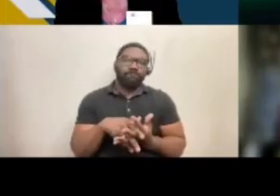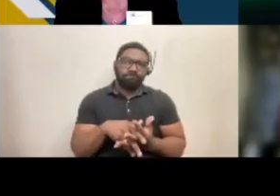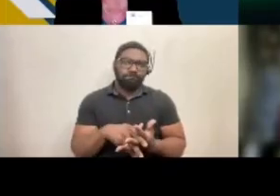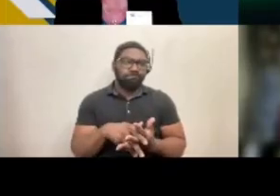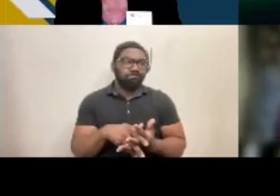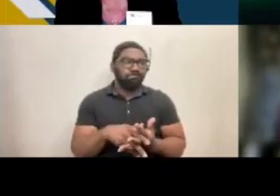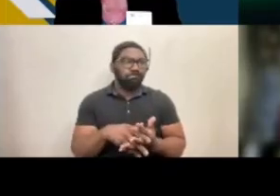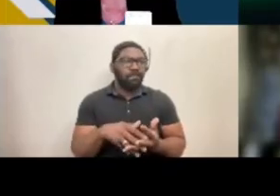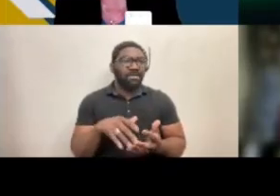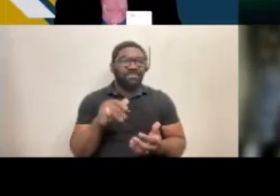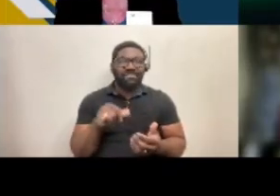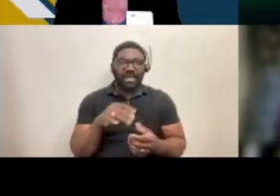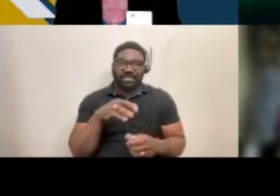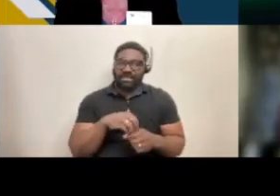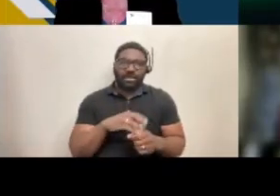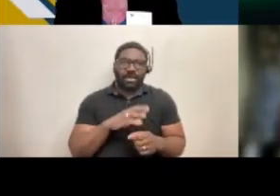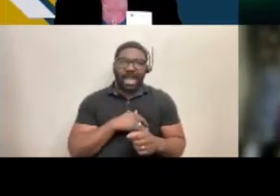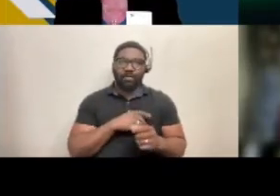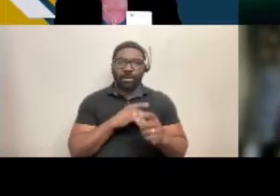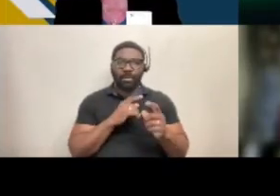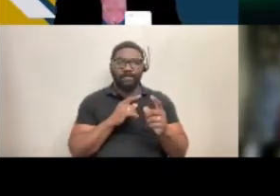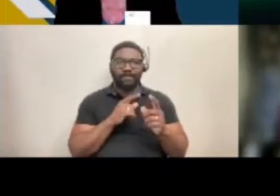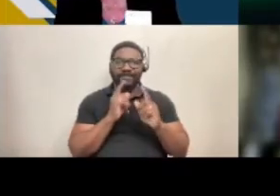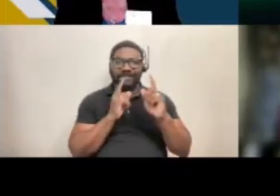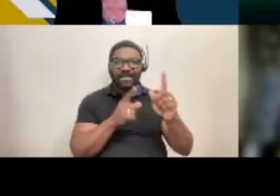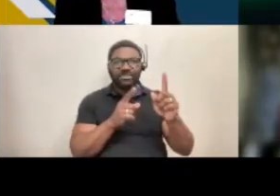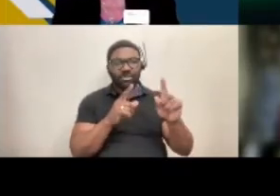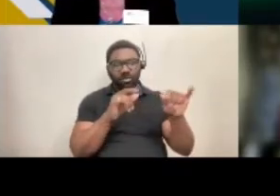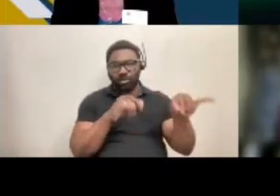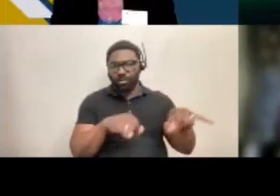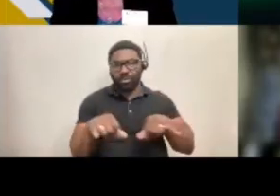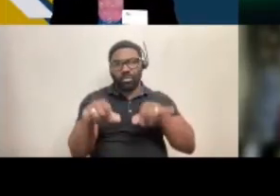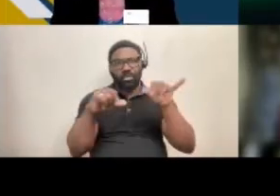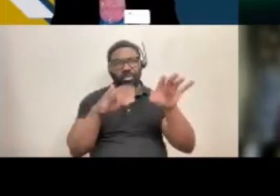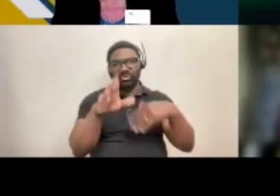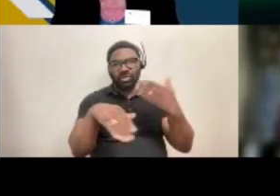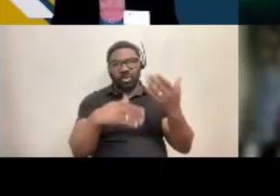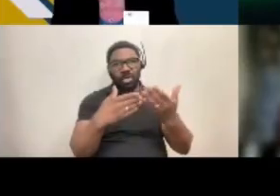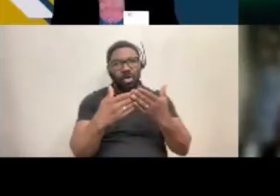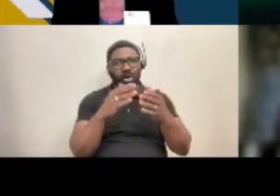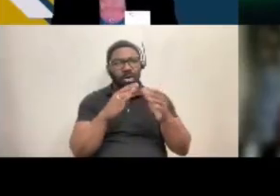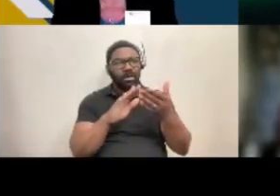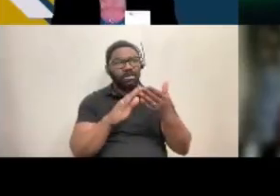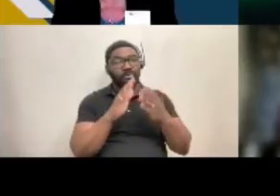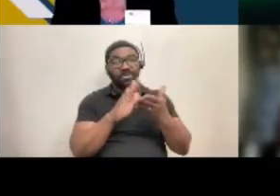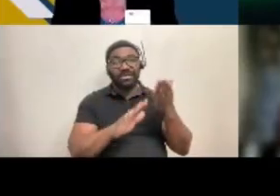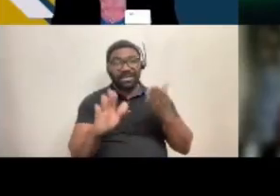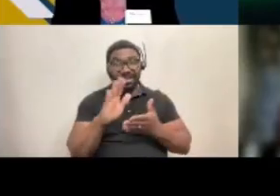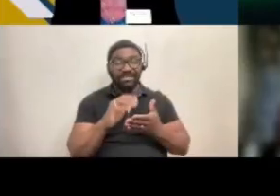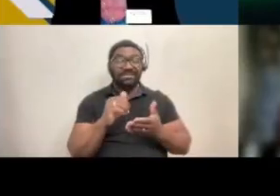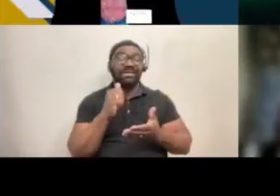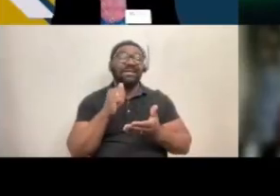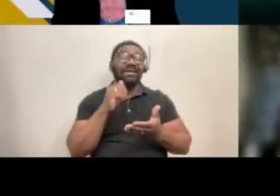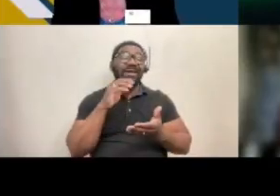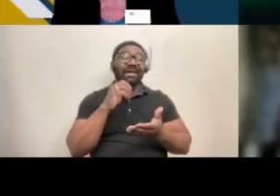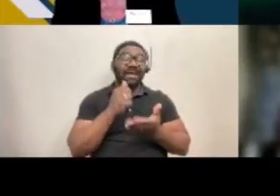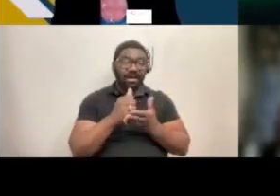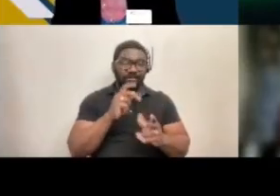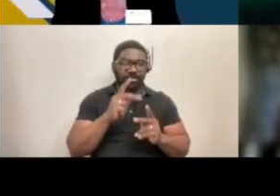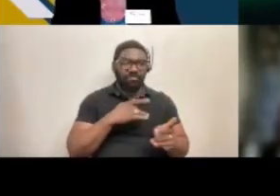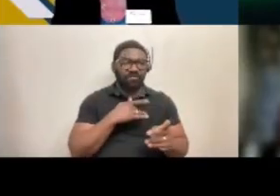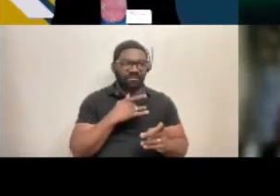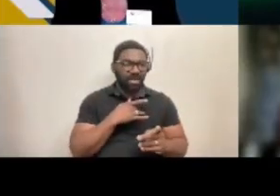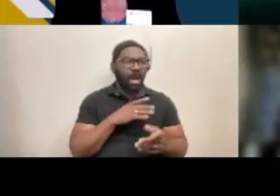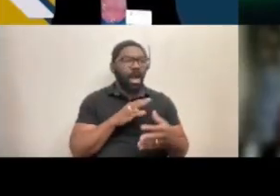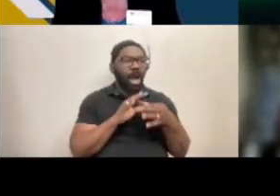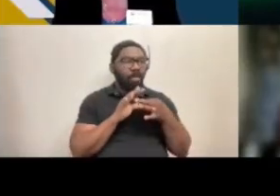ingrained in our mission across all community colleges and really helping the cohorts feel like they belong together. But then letting